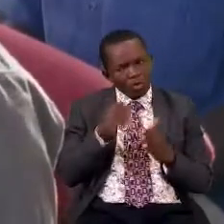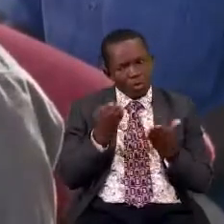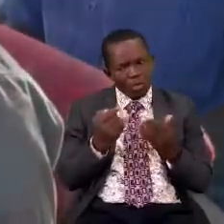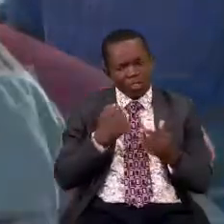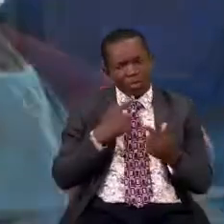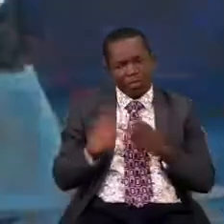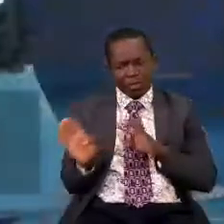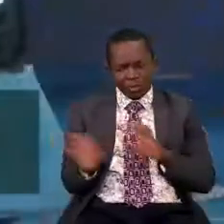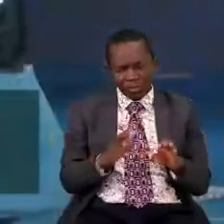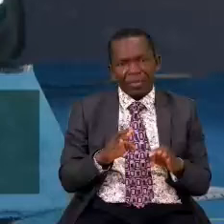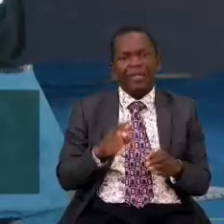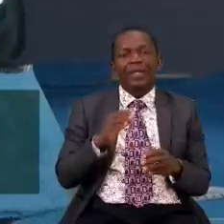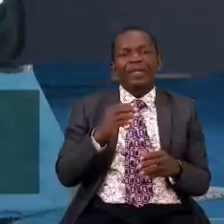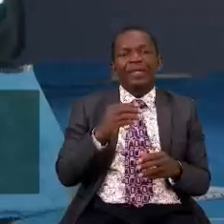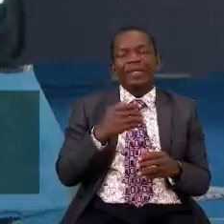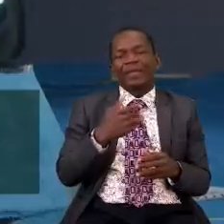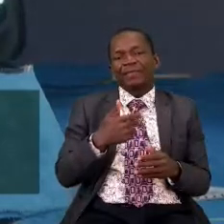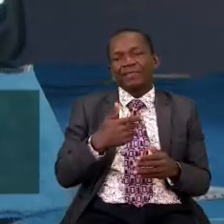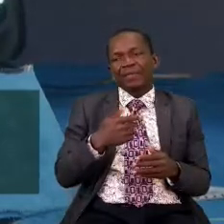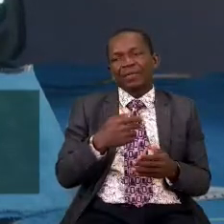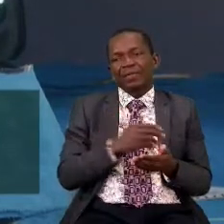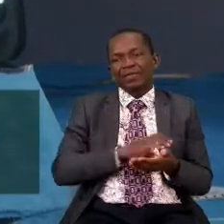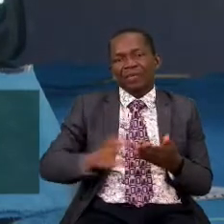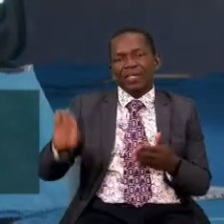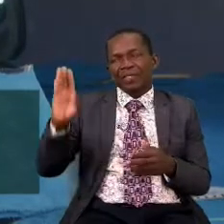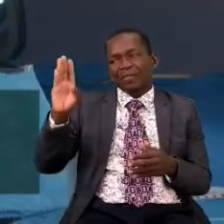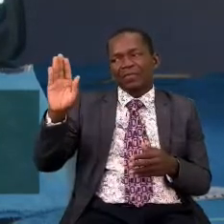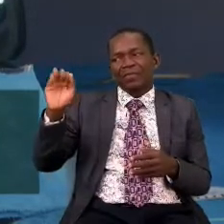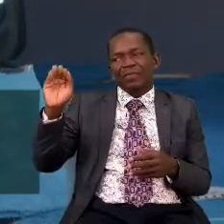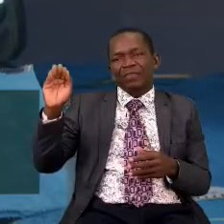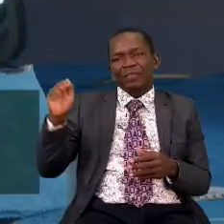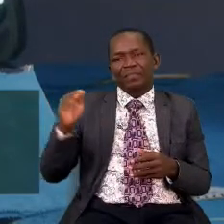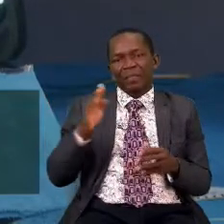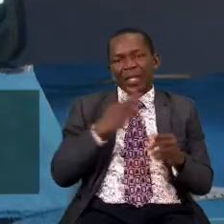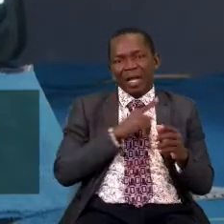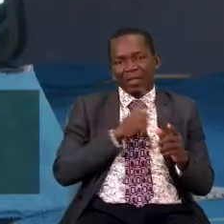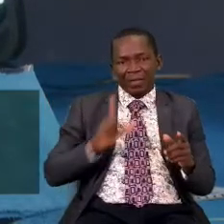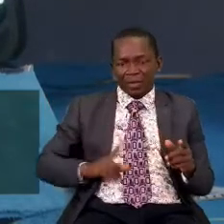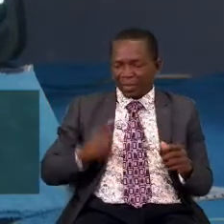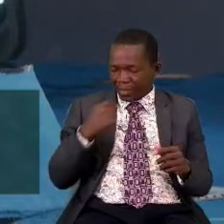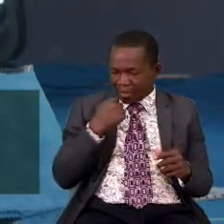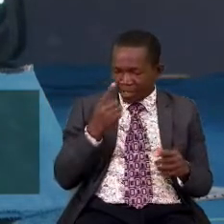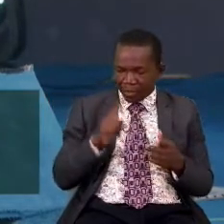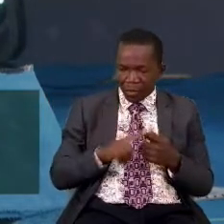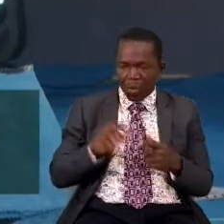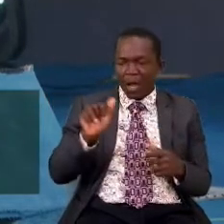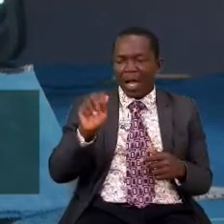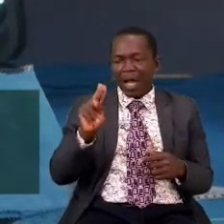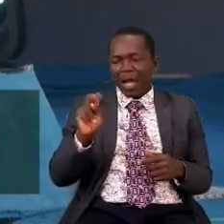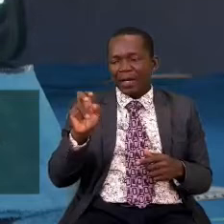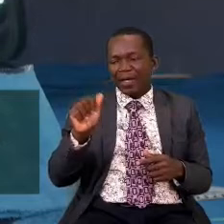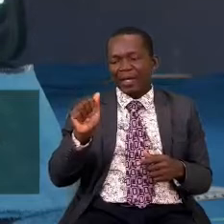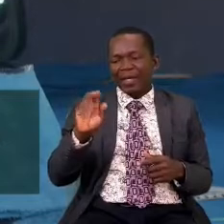Ananias, go thy way, for he is a chosen vessel unto me. A